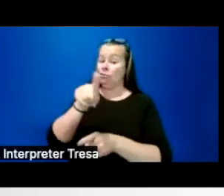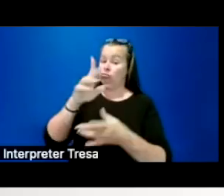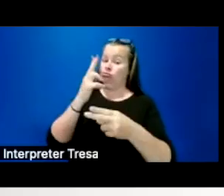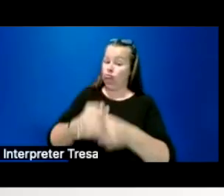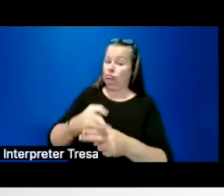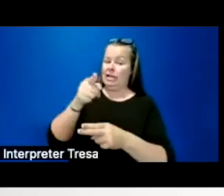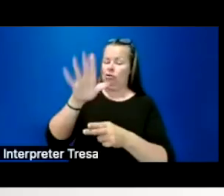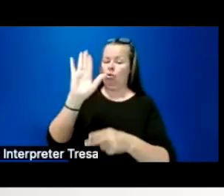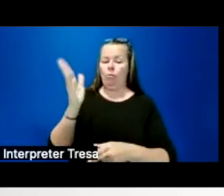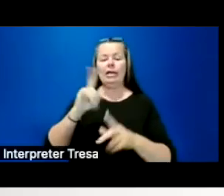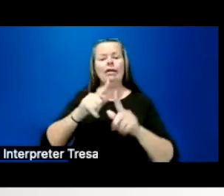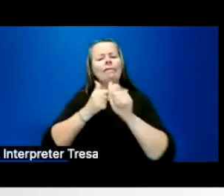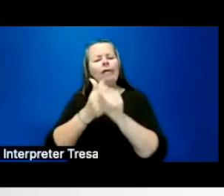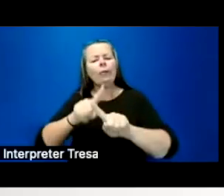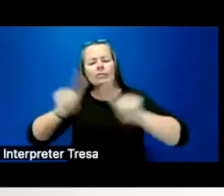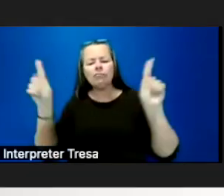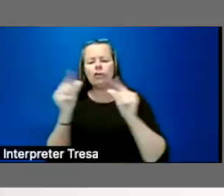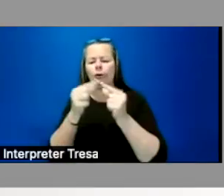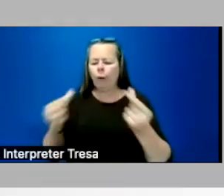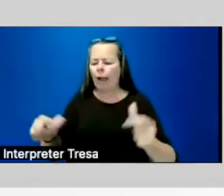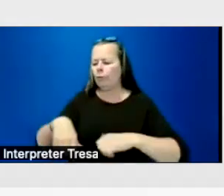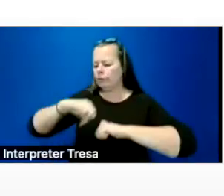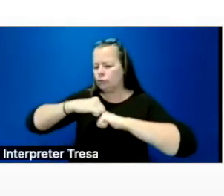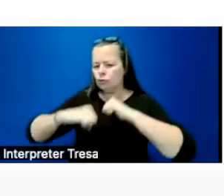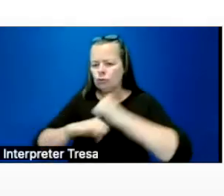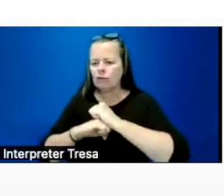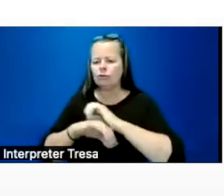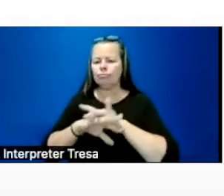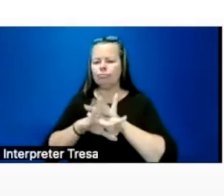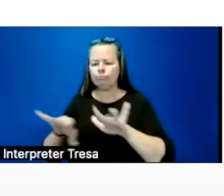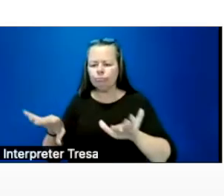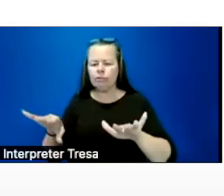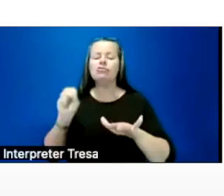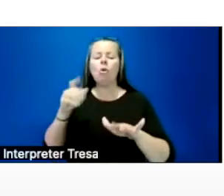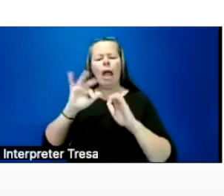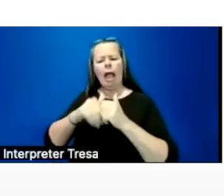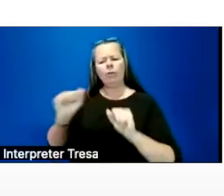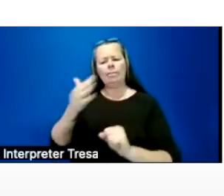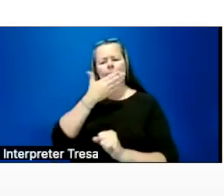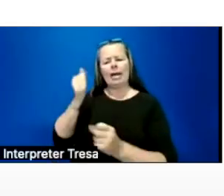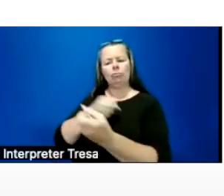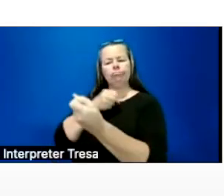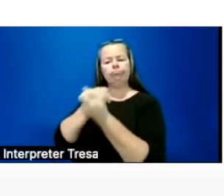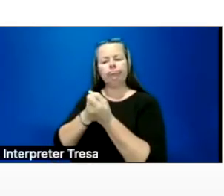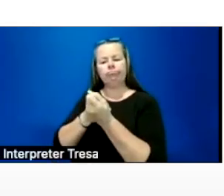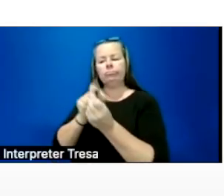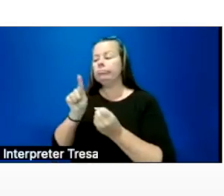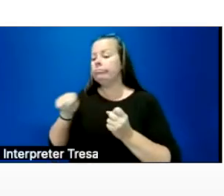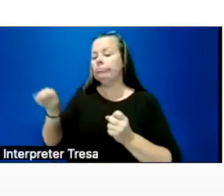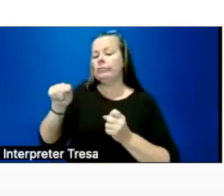follows different grammar rules and it's structured different. So how can we better support these individuals who are exposed to